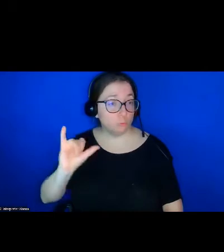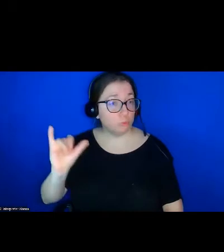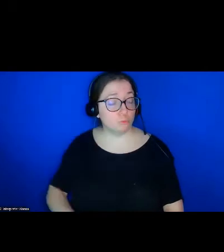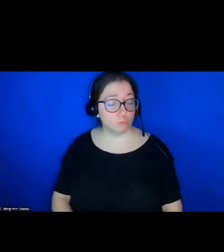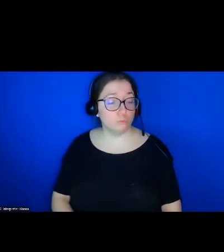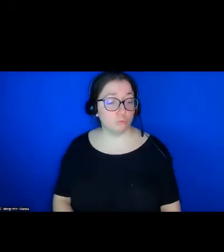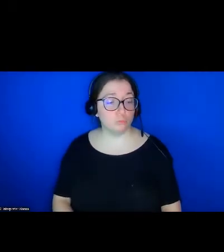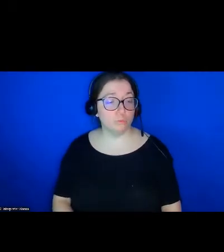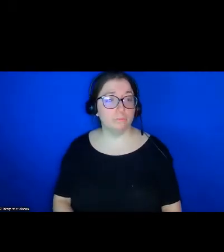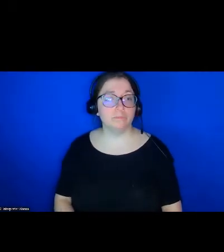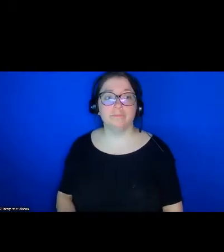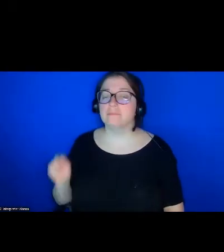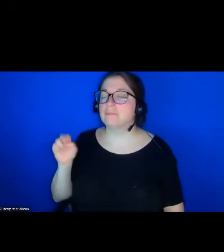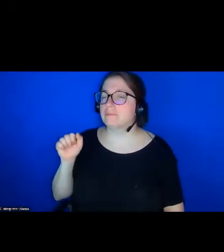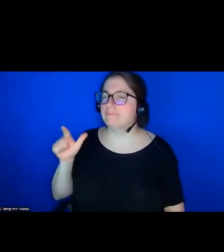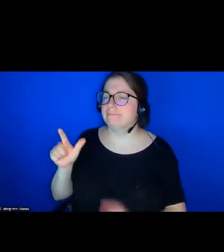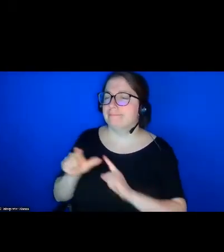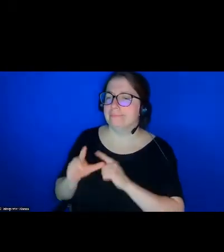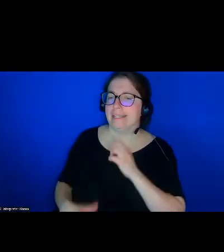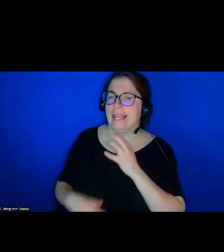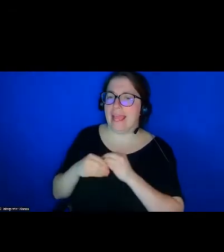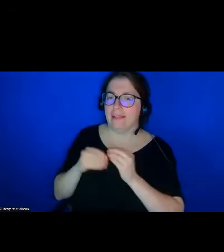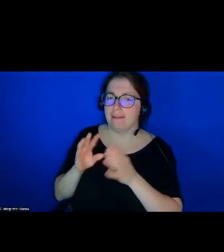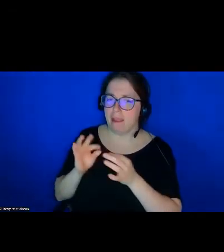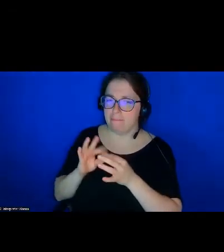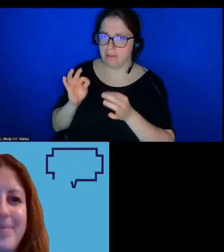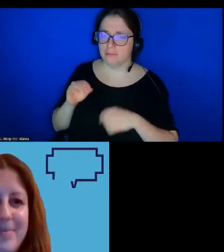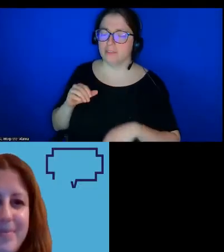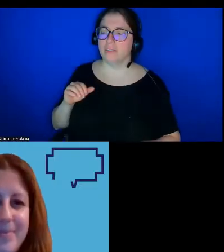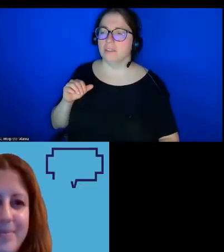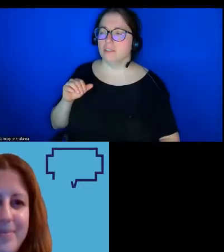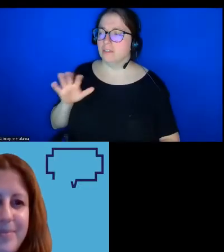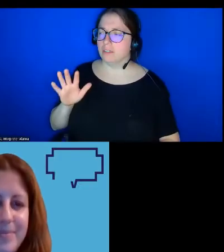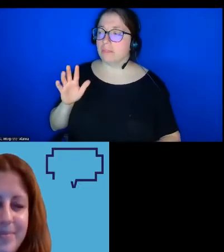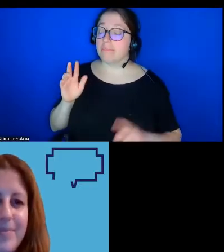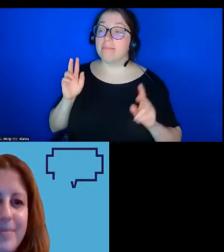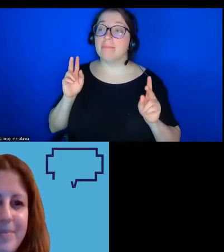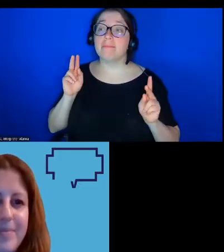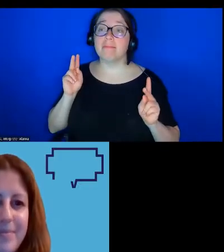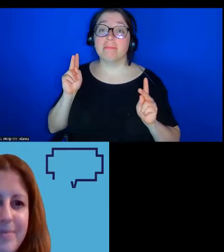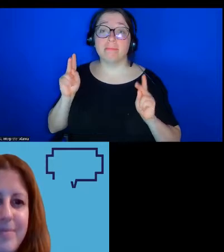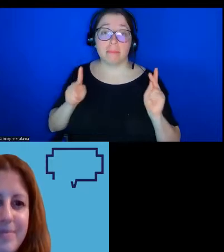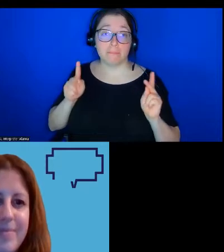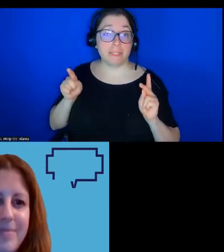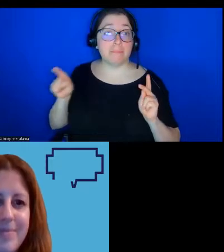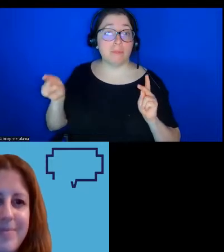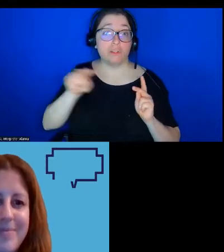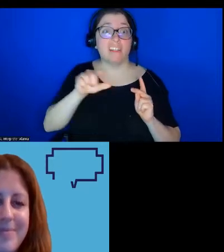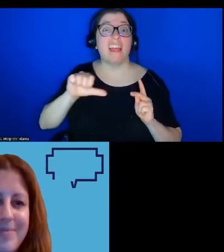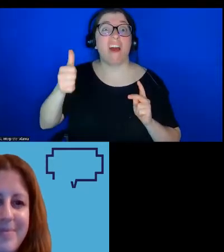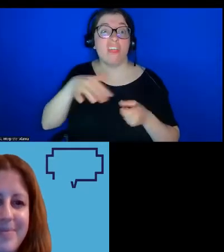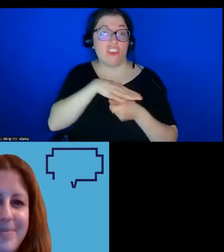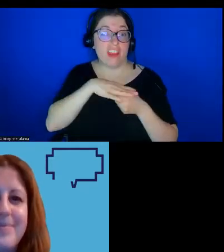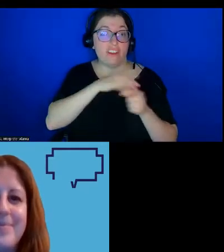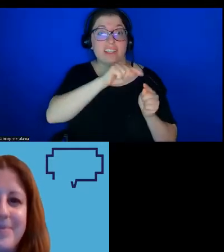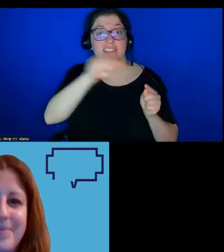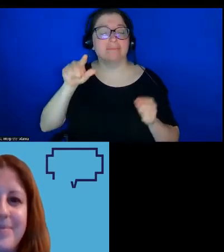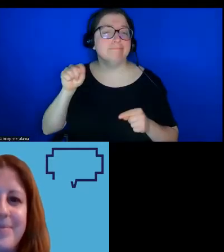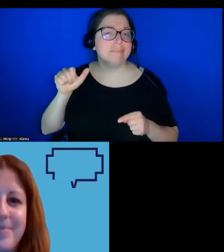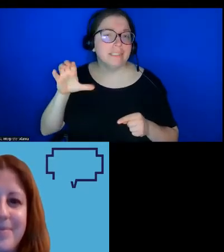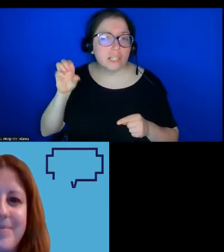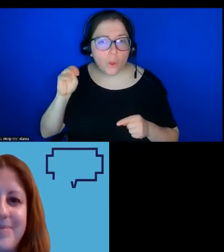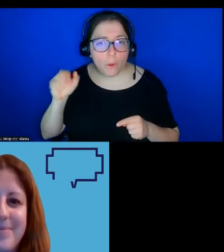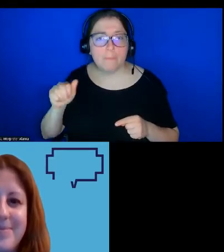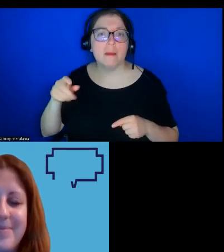and if I could just add one thing I I should add that the people who do this in other jurisdictions Tacoma Park um other